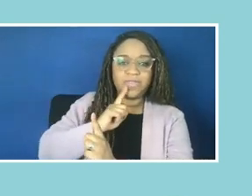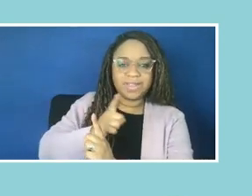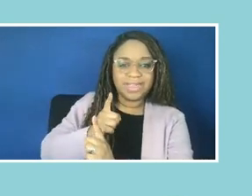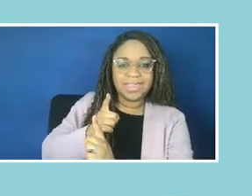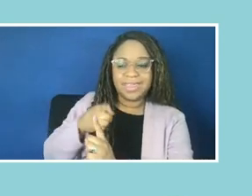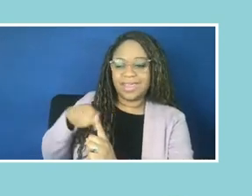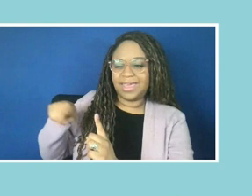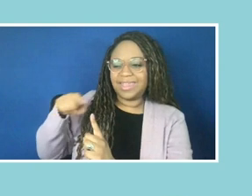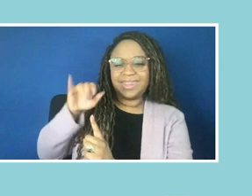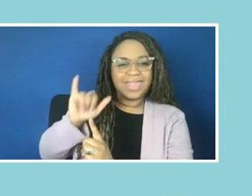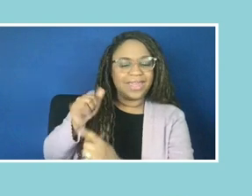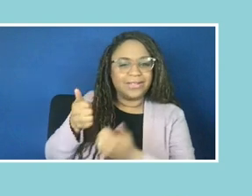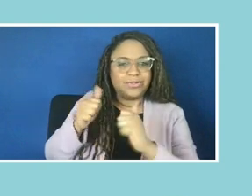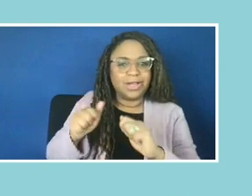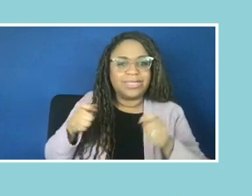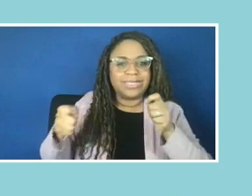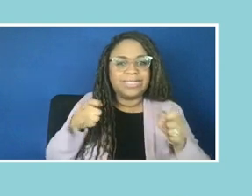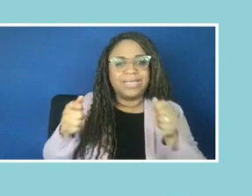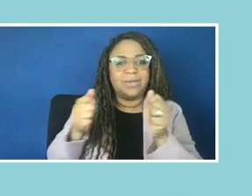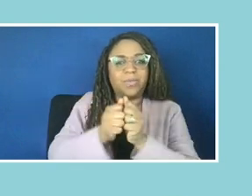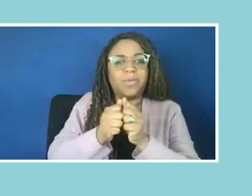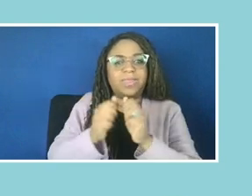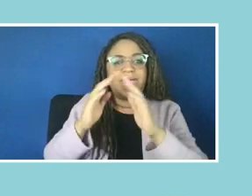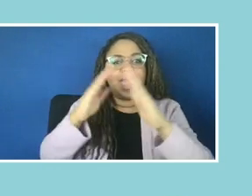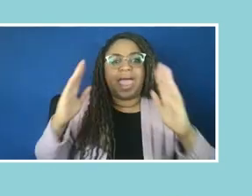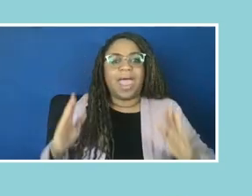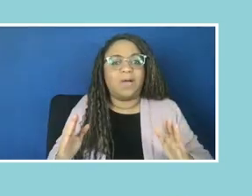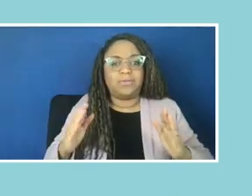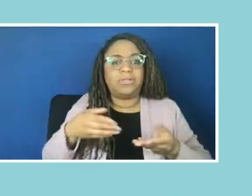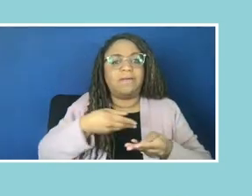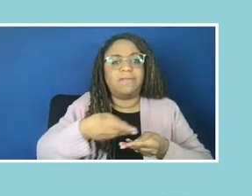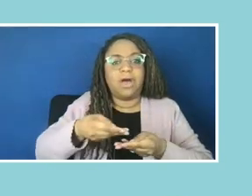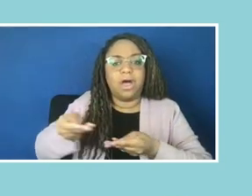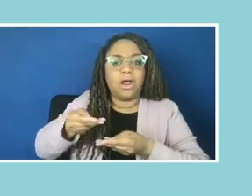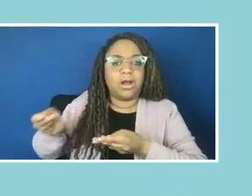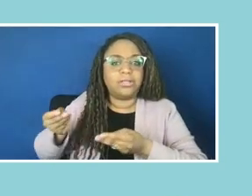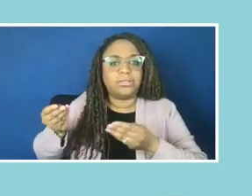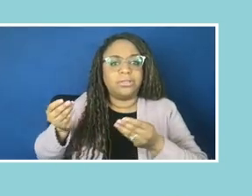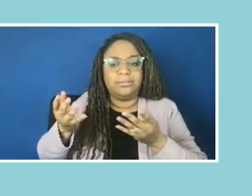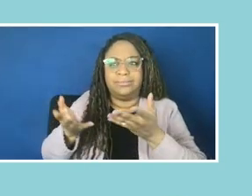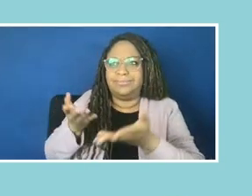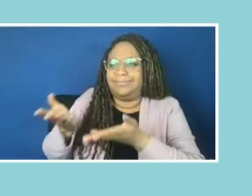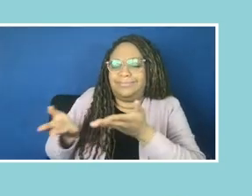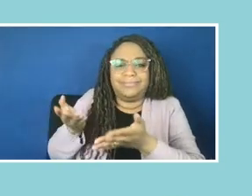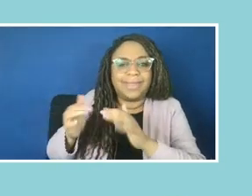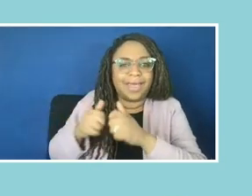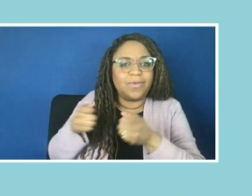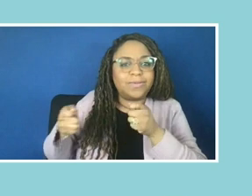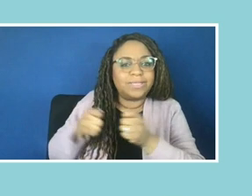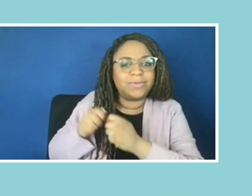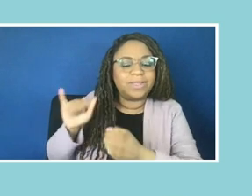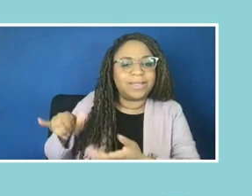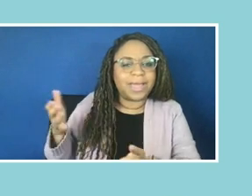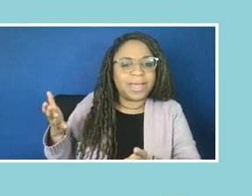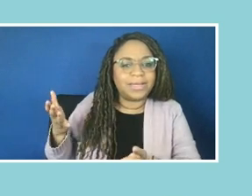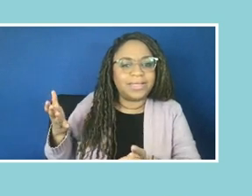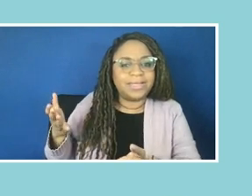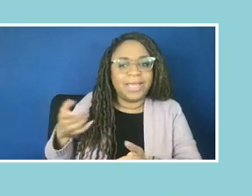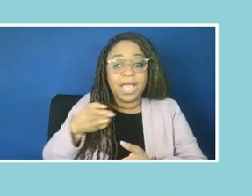cards. Yeah. You're fighting a house of cards. And you're a brick